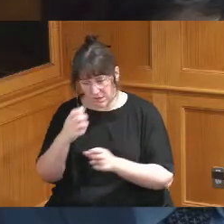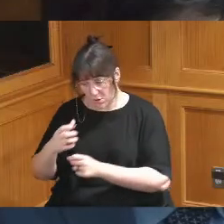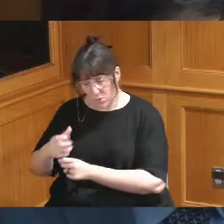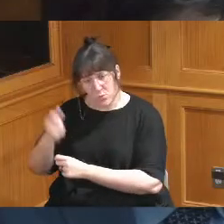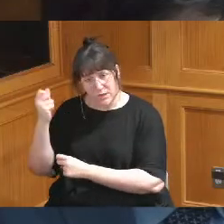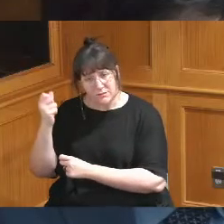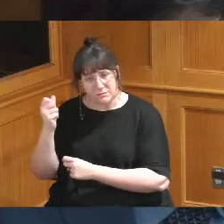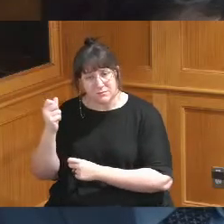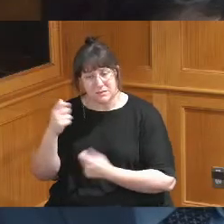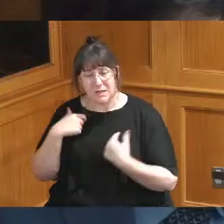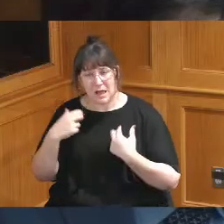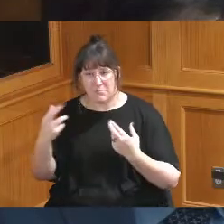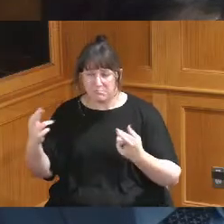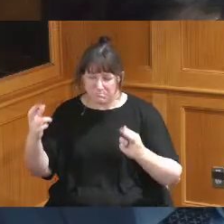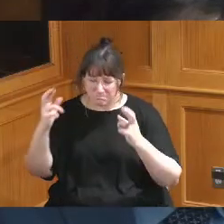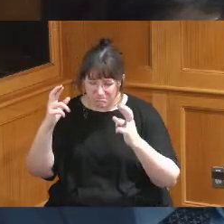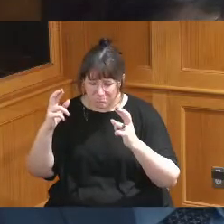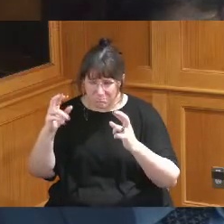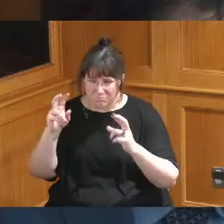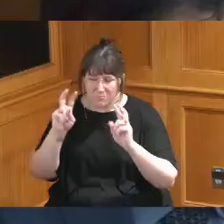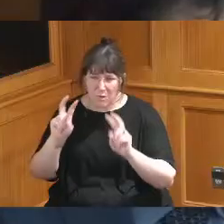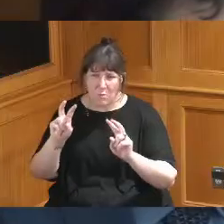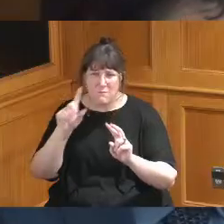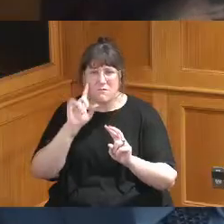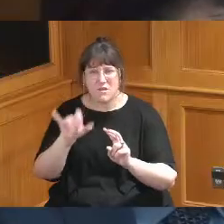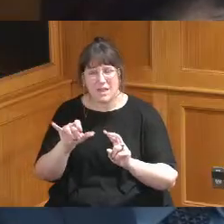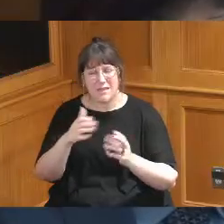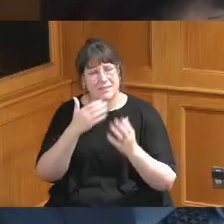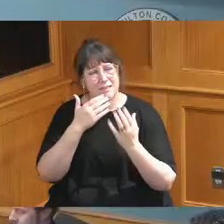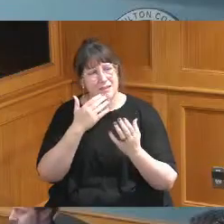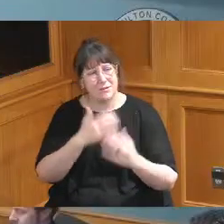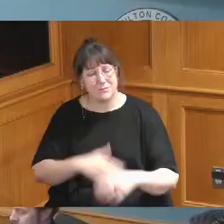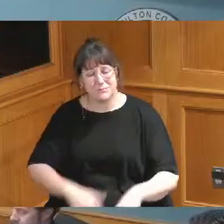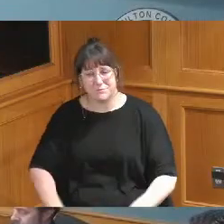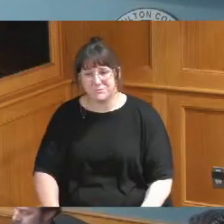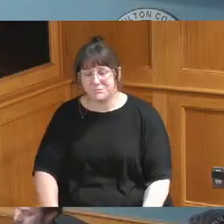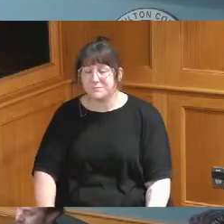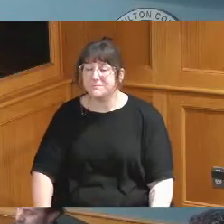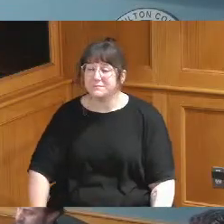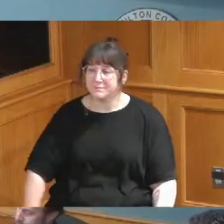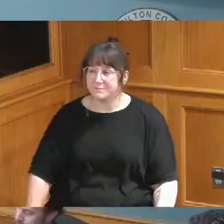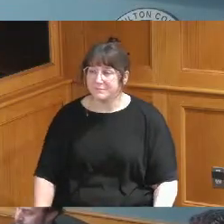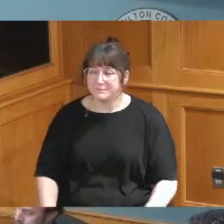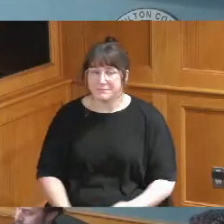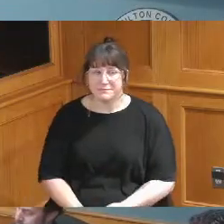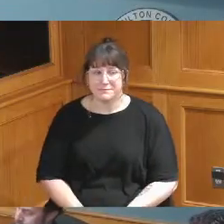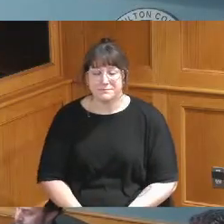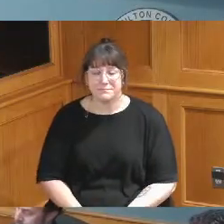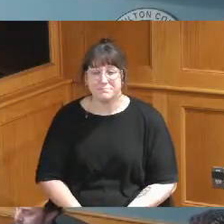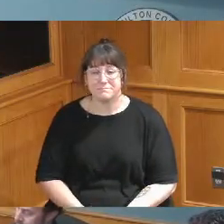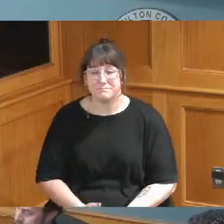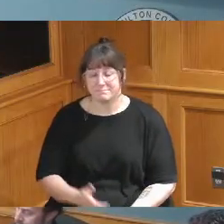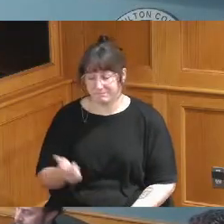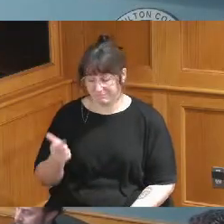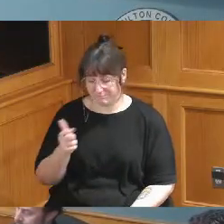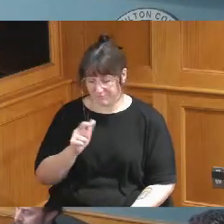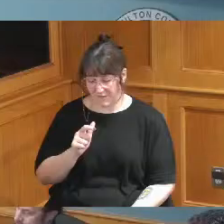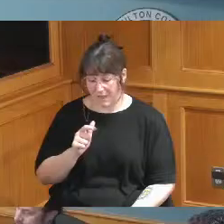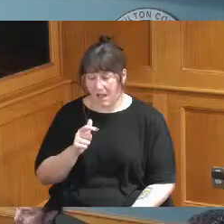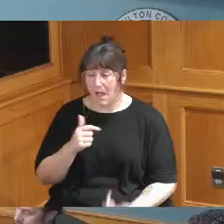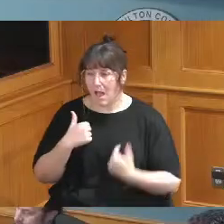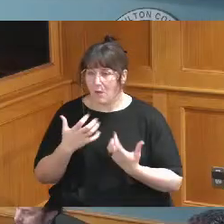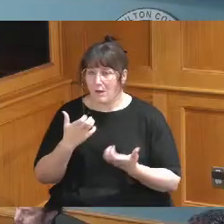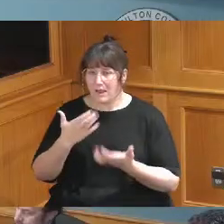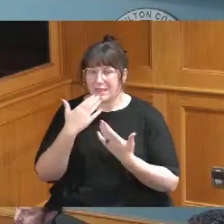going to keep that hope alive. Thank you. Thank you. So I, too, want to thank those that came